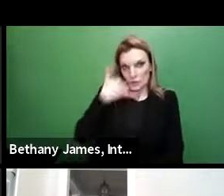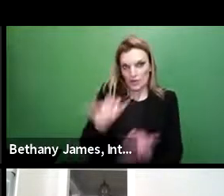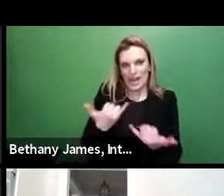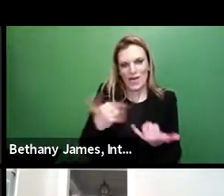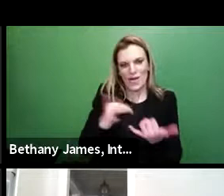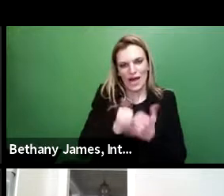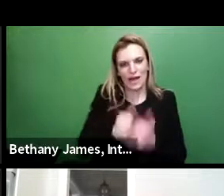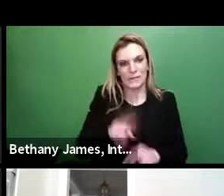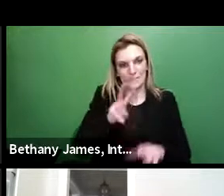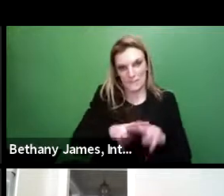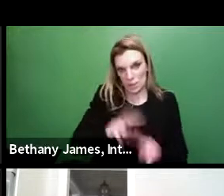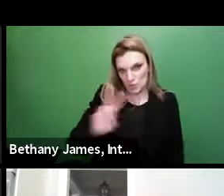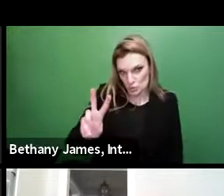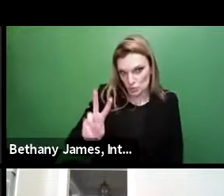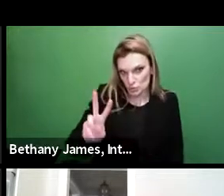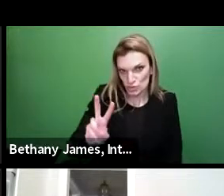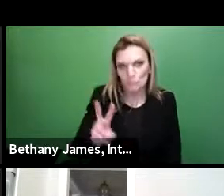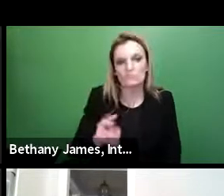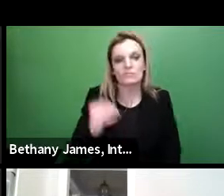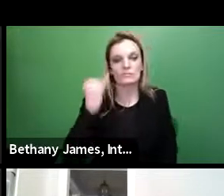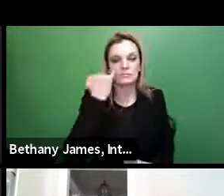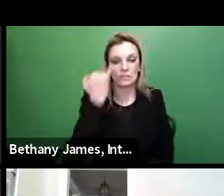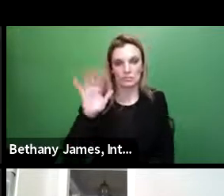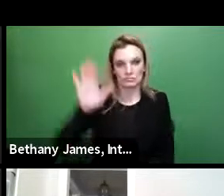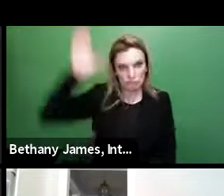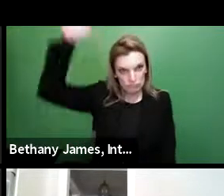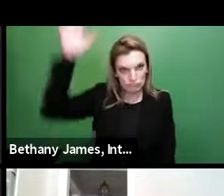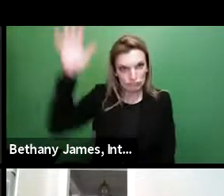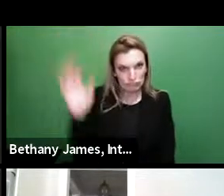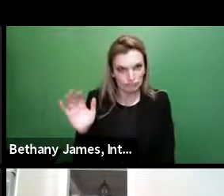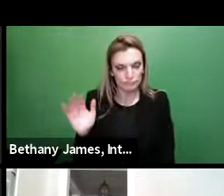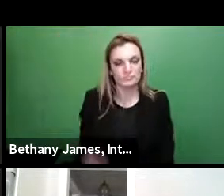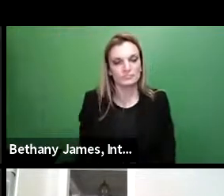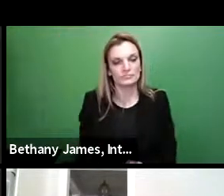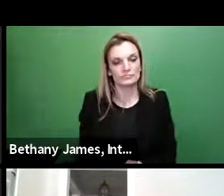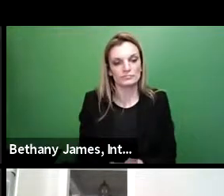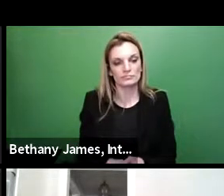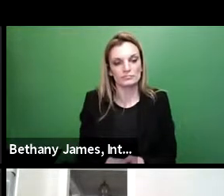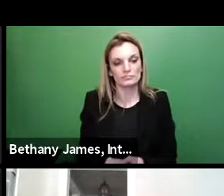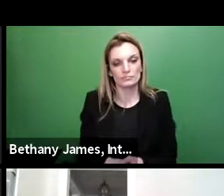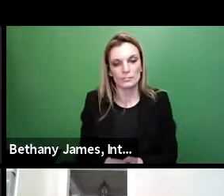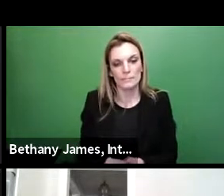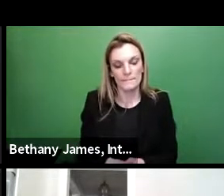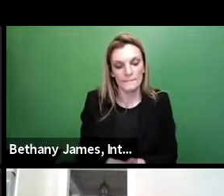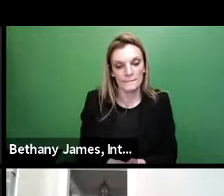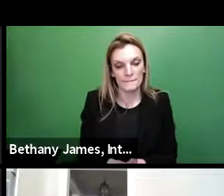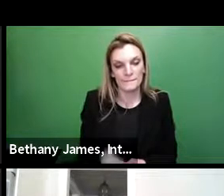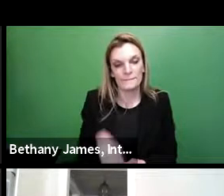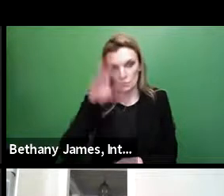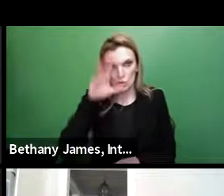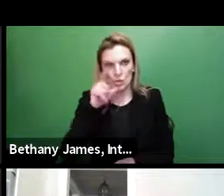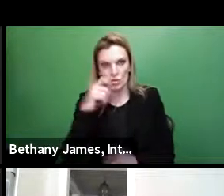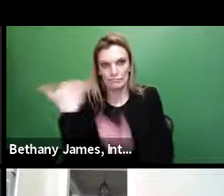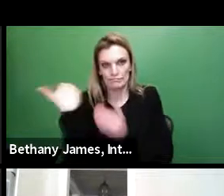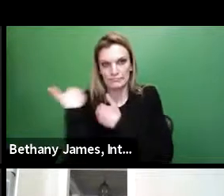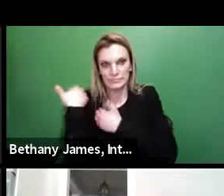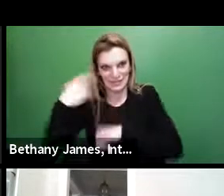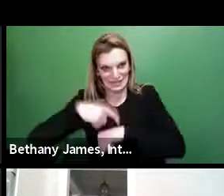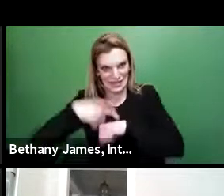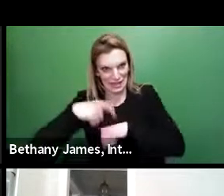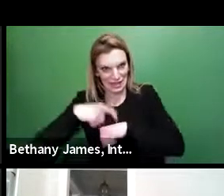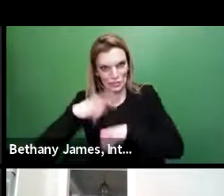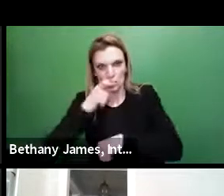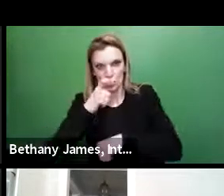#2 on their mobile device to raise and lower their hands. Please note that our timekeeper is Mr. Dan Levy.